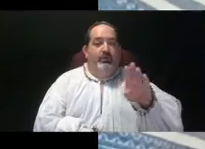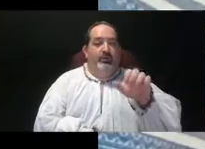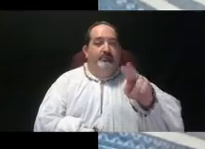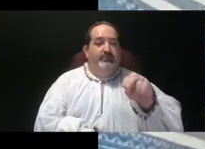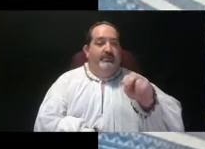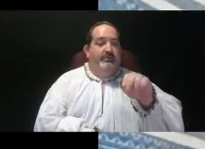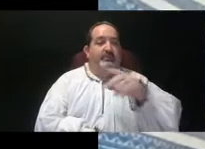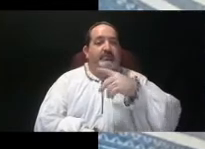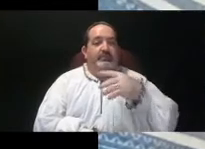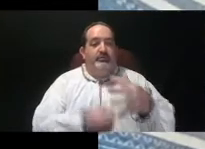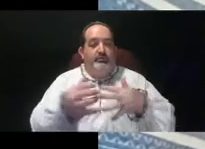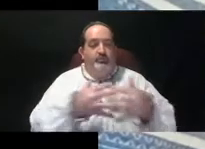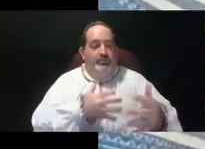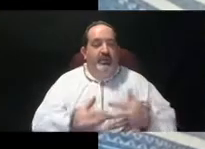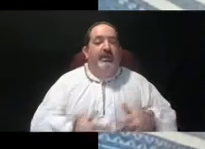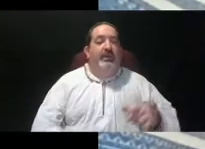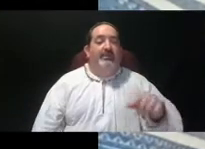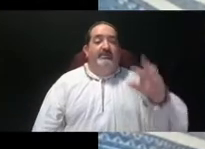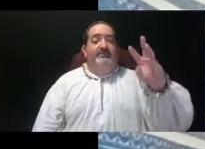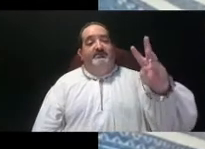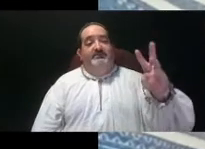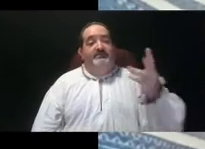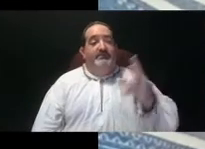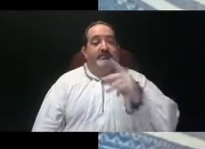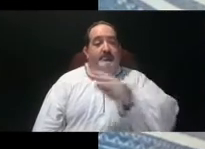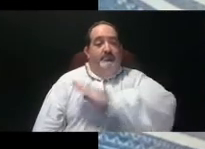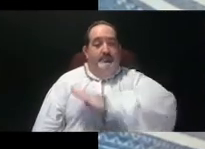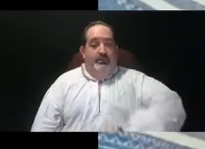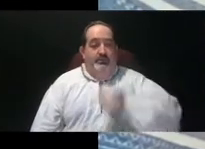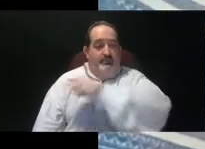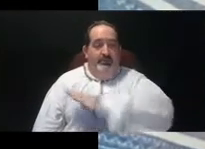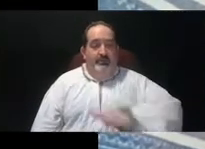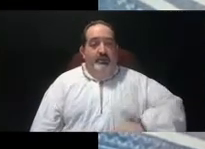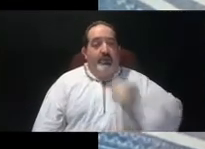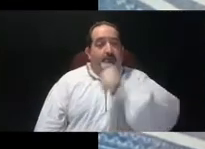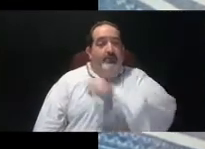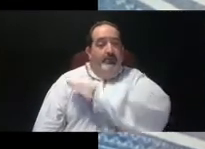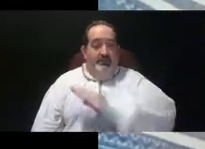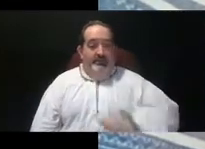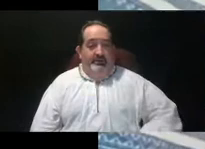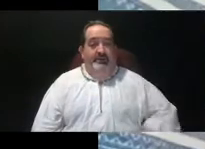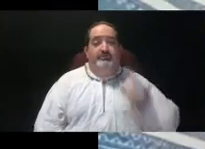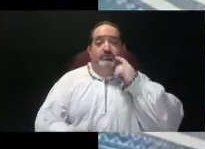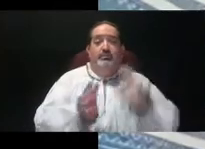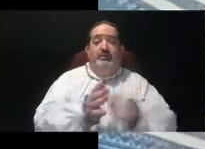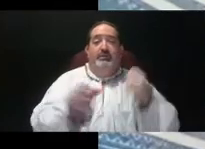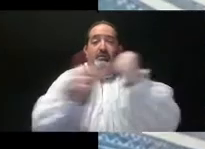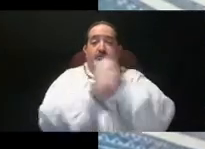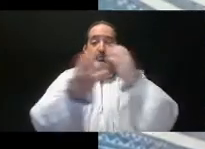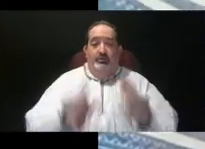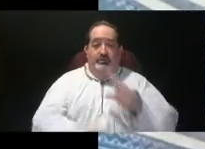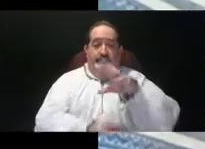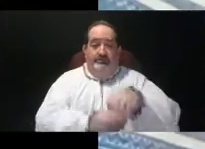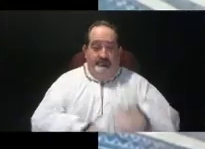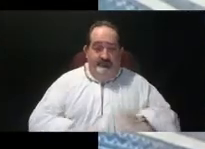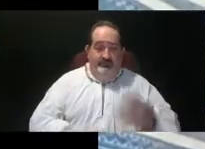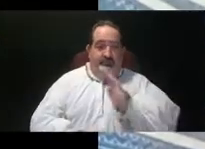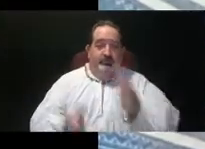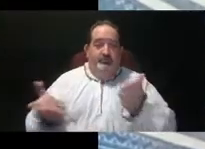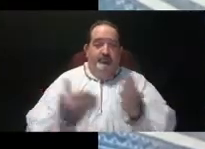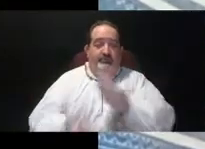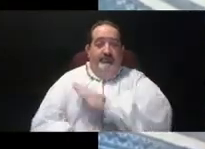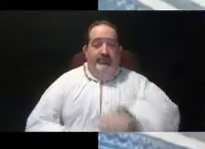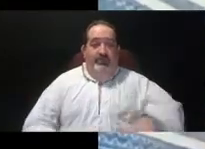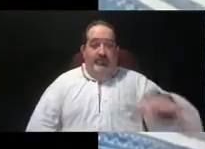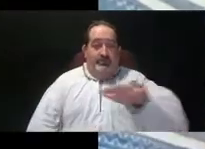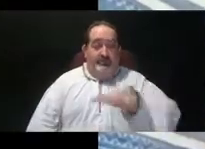and Baroness of Dreiburgen, to recognize the warriors of Dreiburgen for their service in arms to the barony. Thus is given in